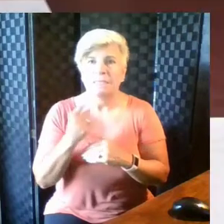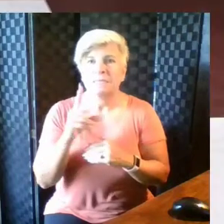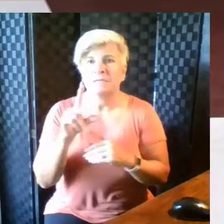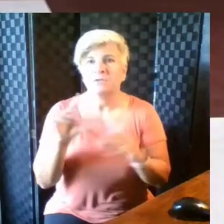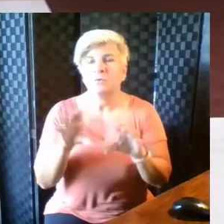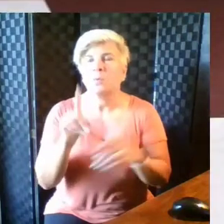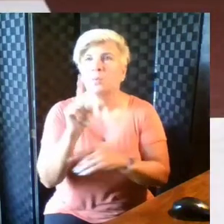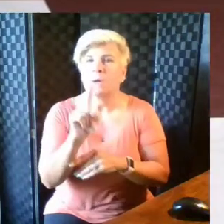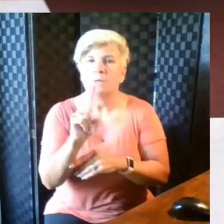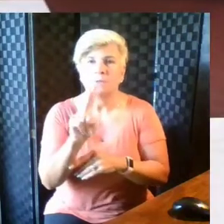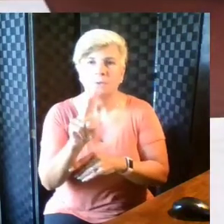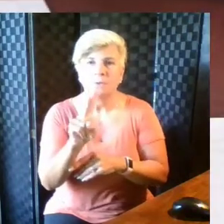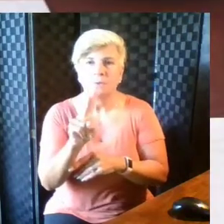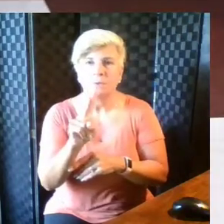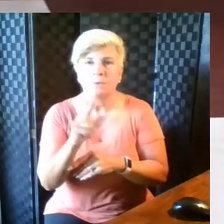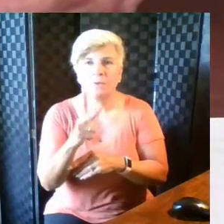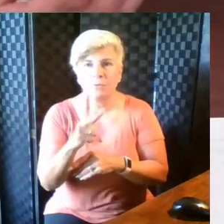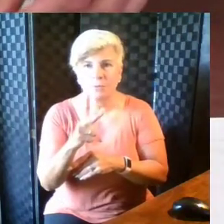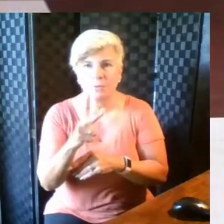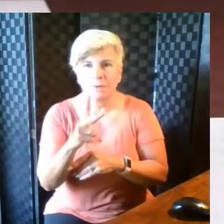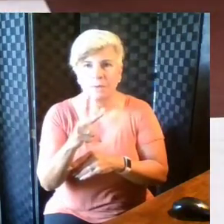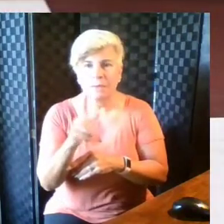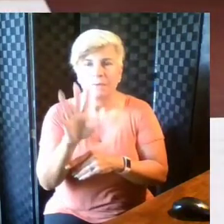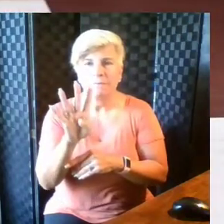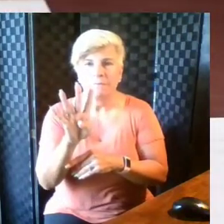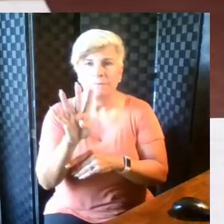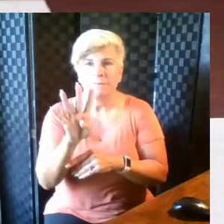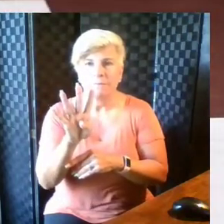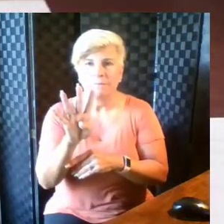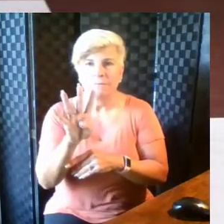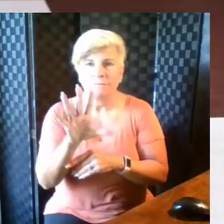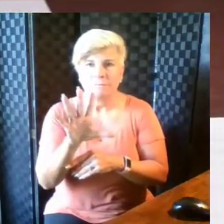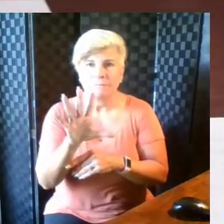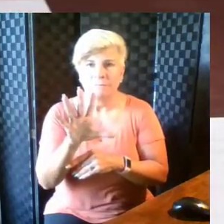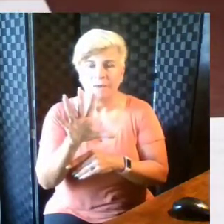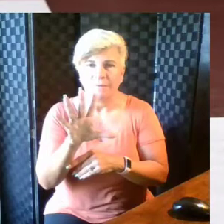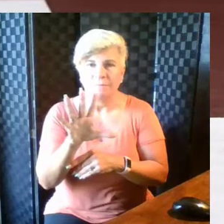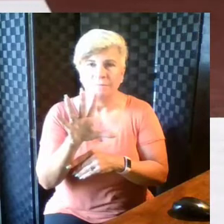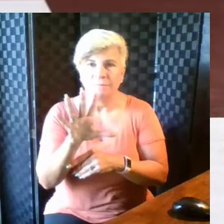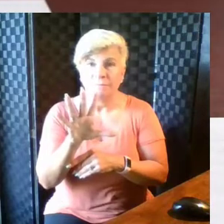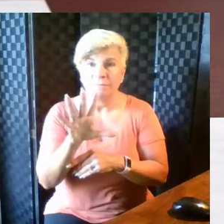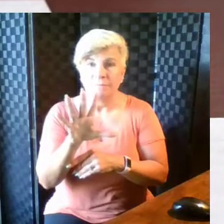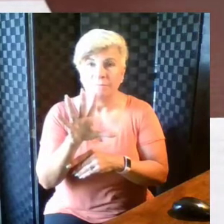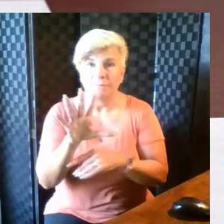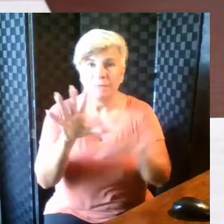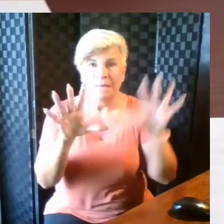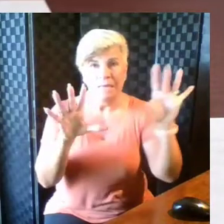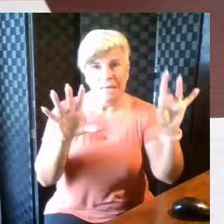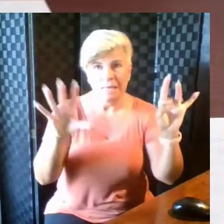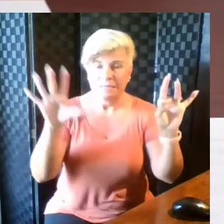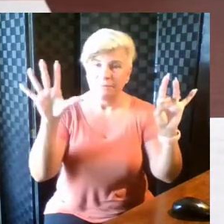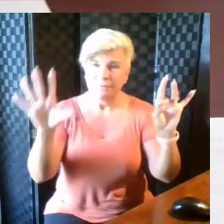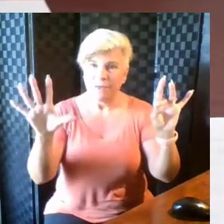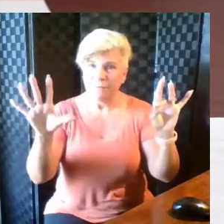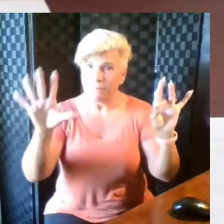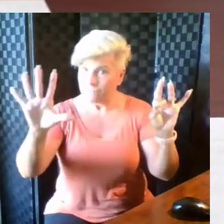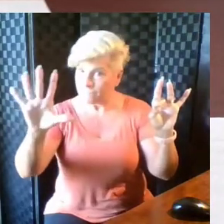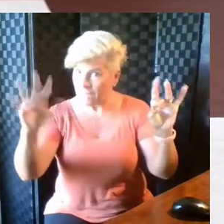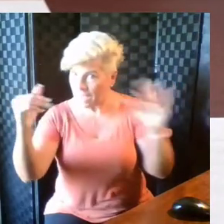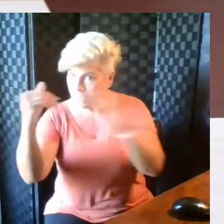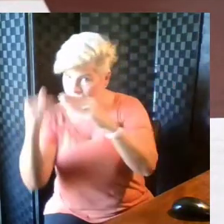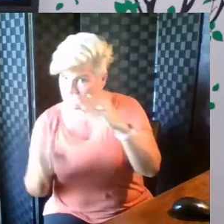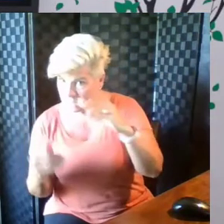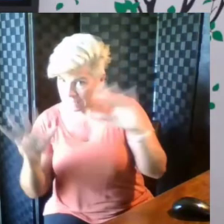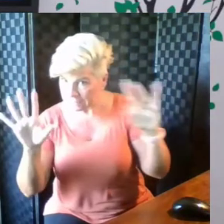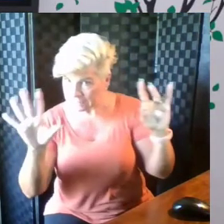do 1, 2, 3, 4, and 5. What do you think? Is 5 less